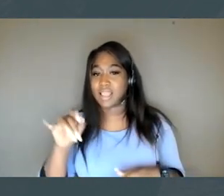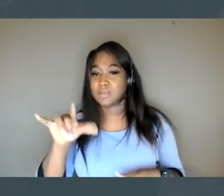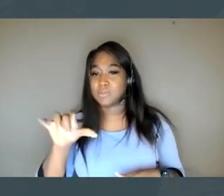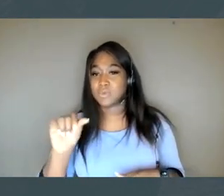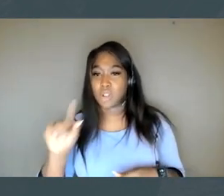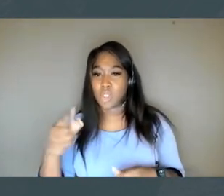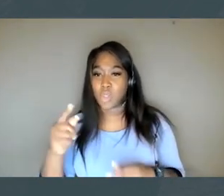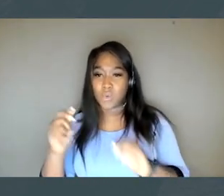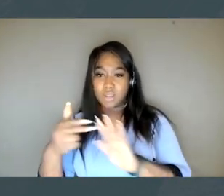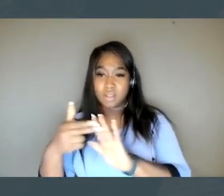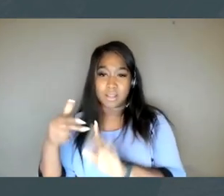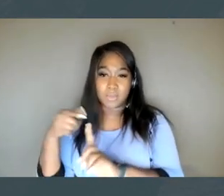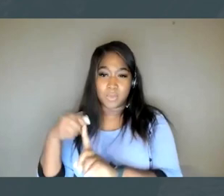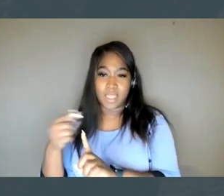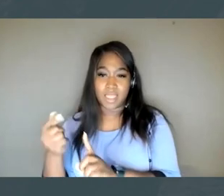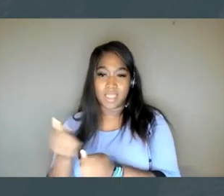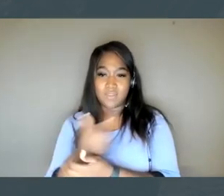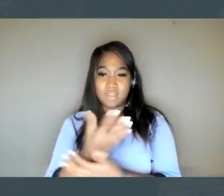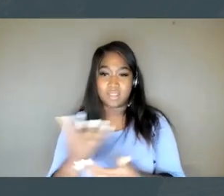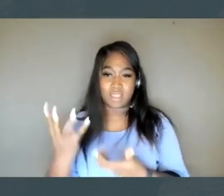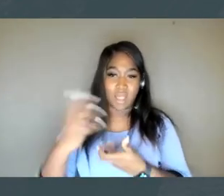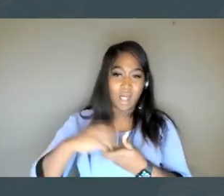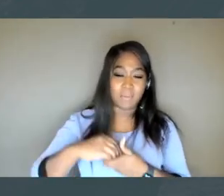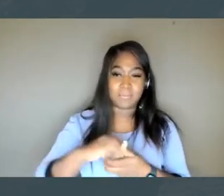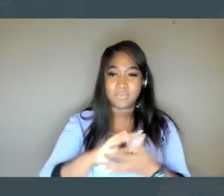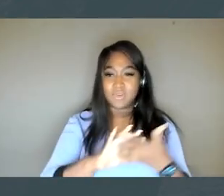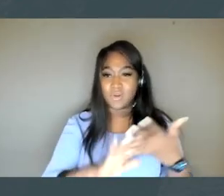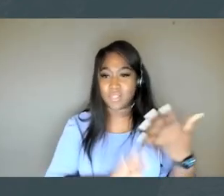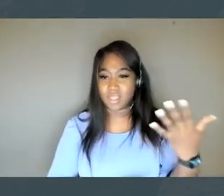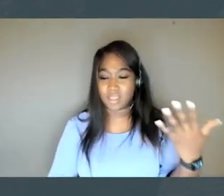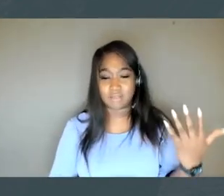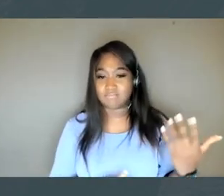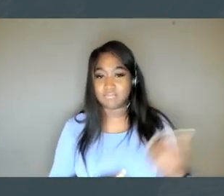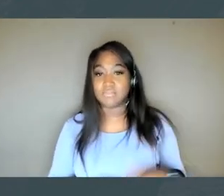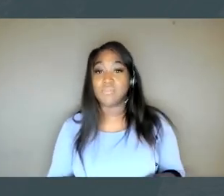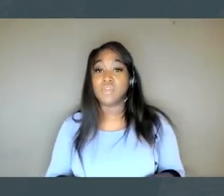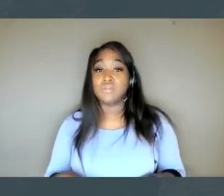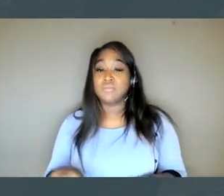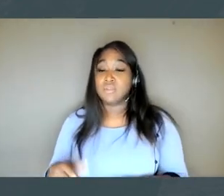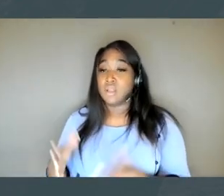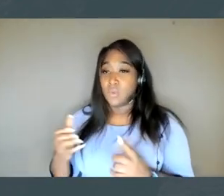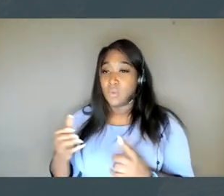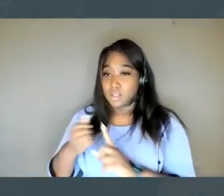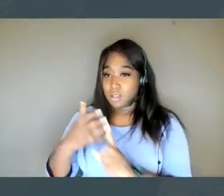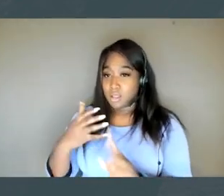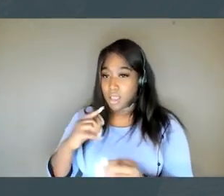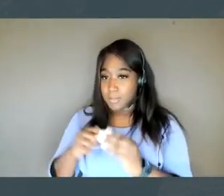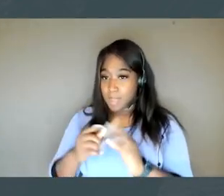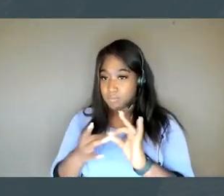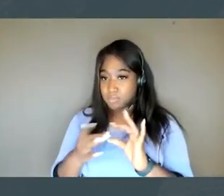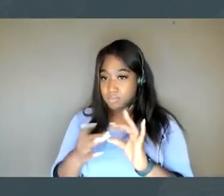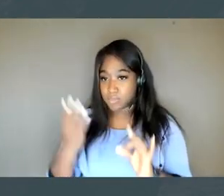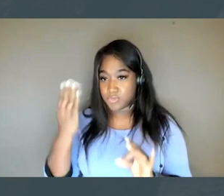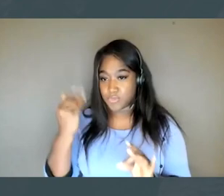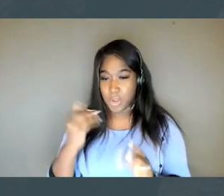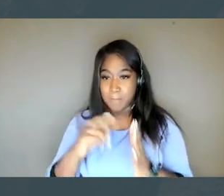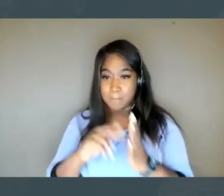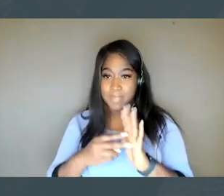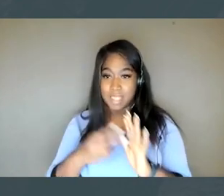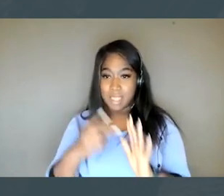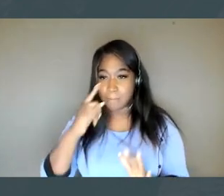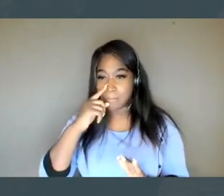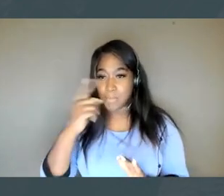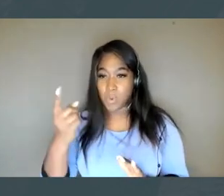Perhaps to elaborate on what I said earlier, like what I meant by it is boring to operate